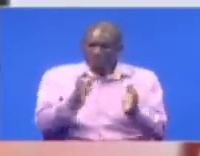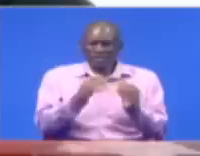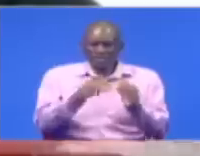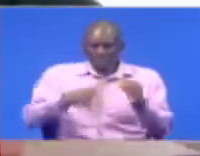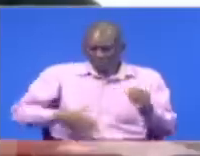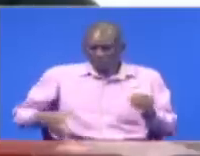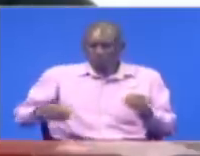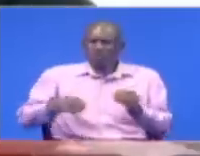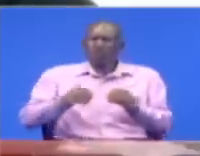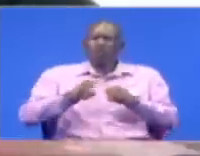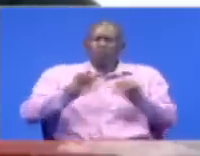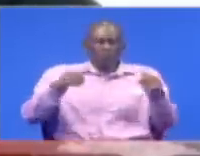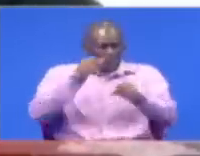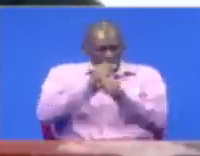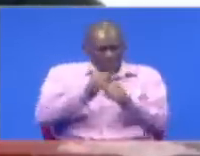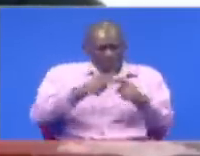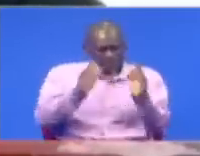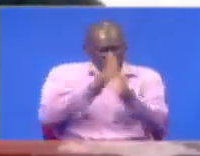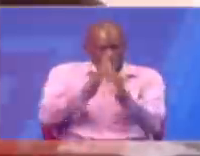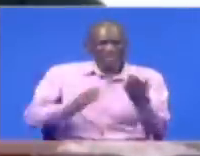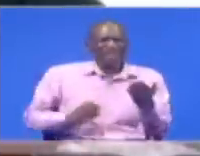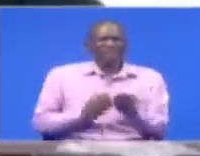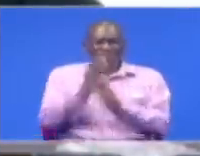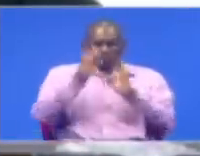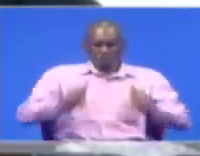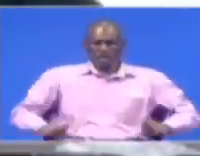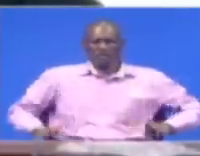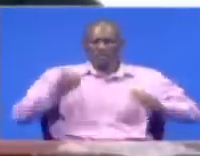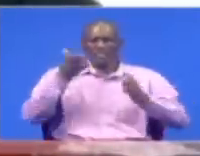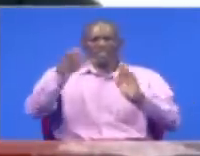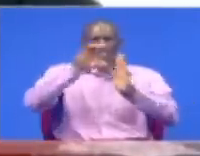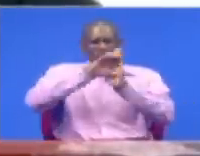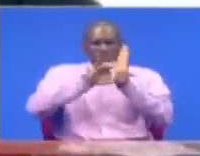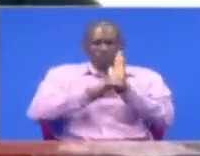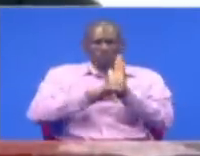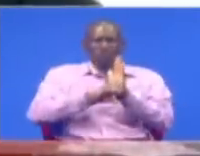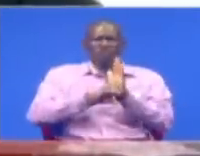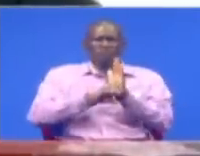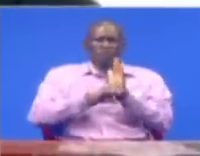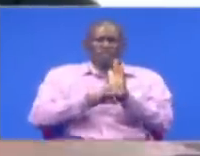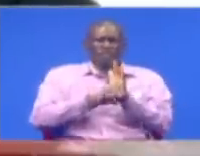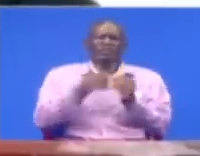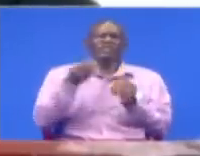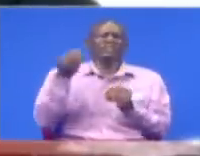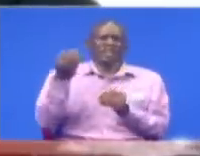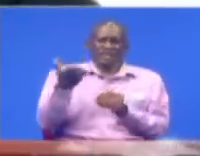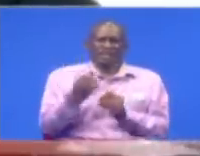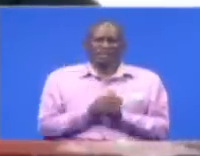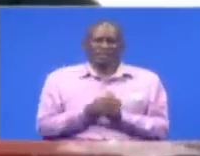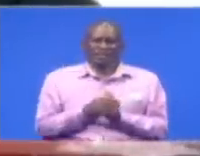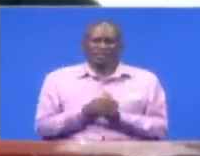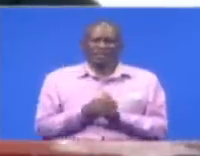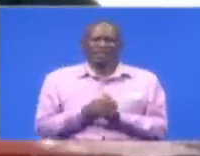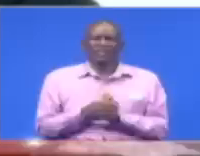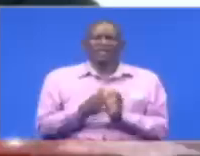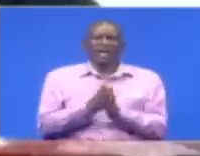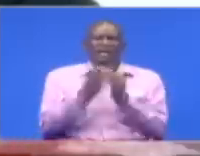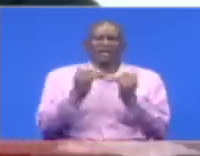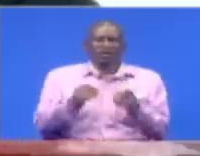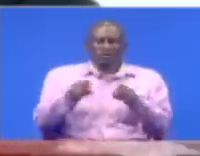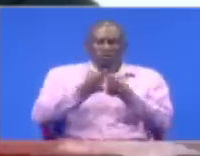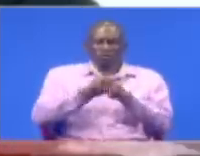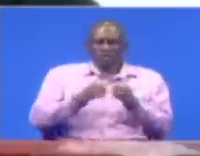So, the right to life is provided for in the Constitution. It is there. It is